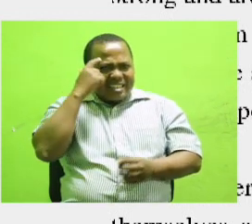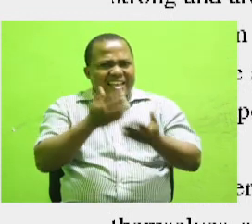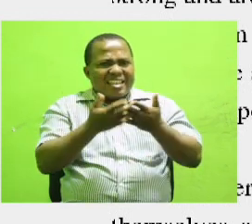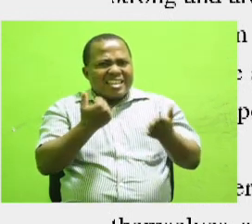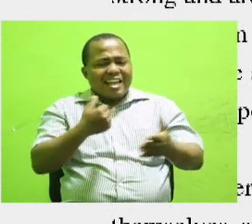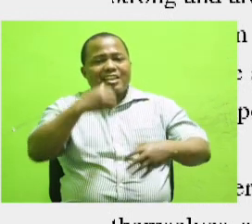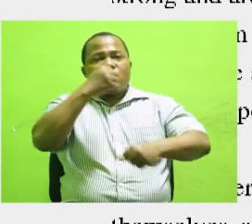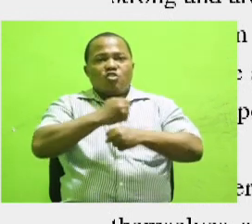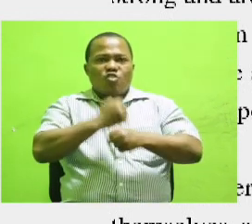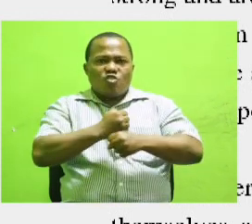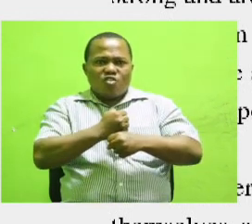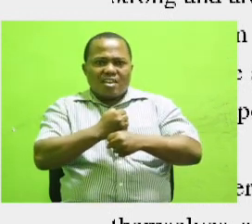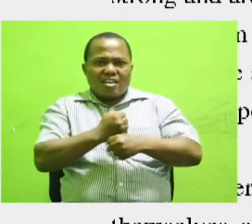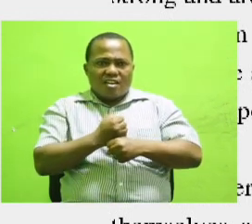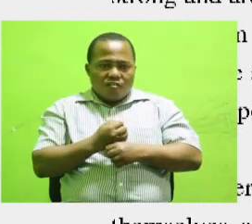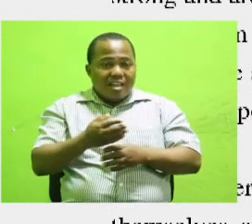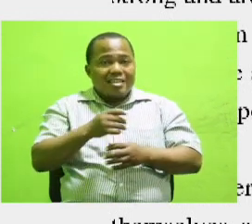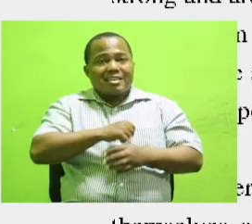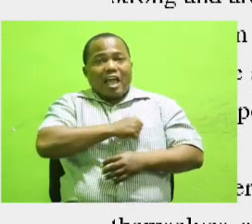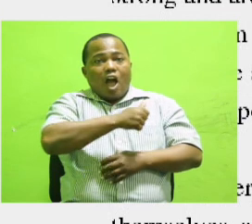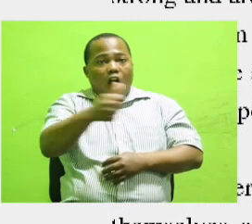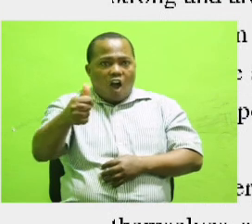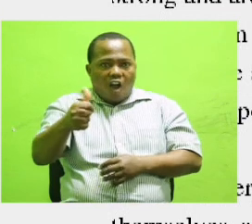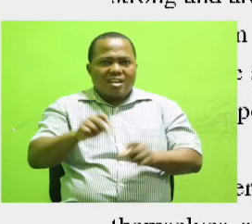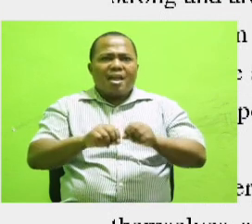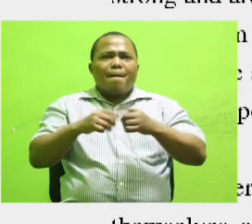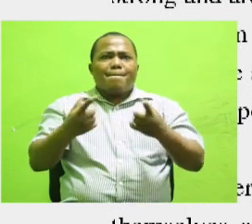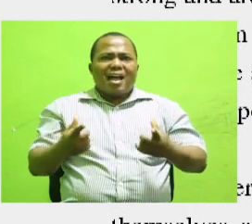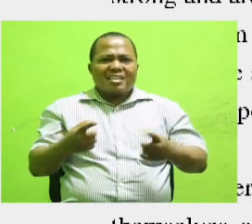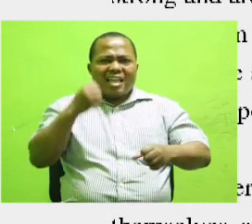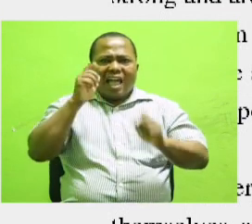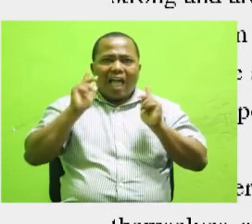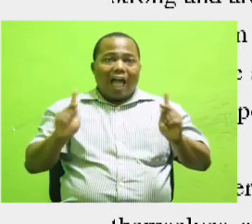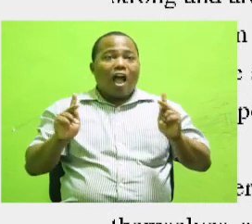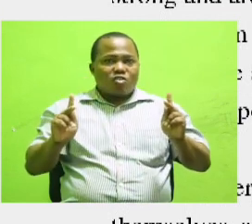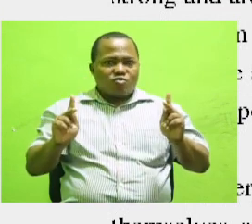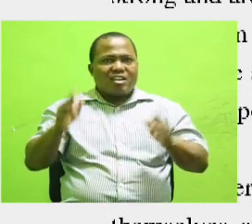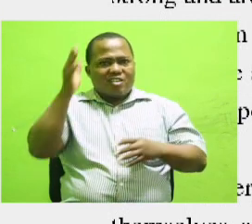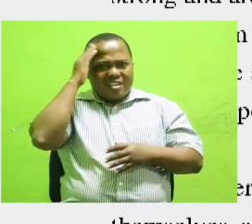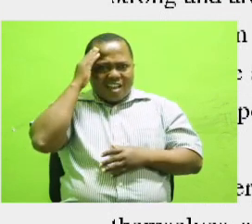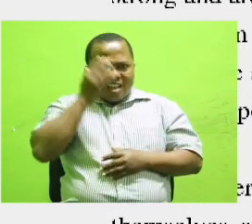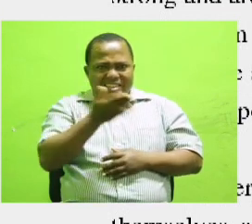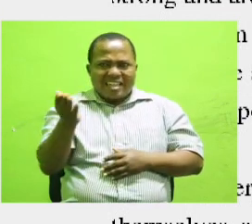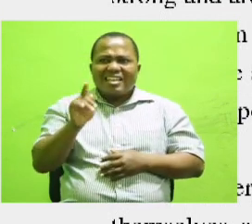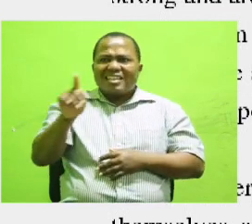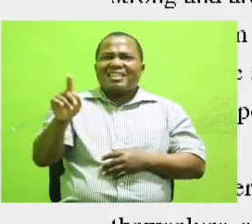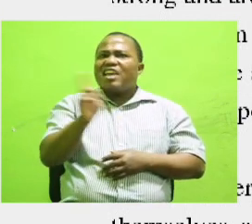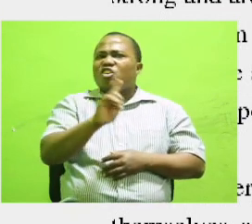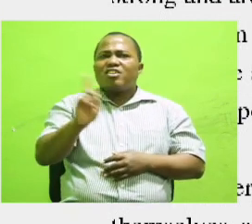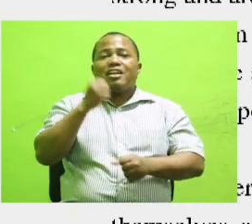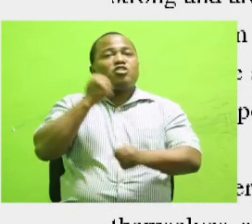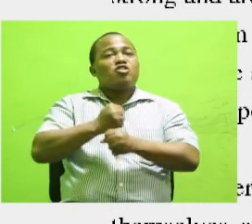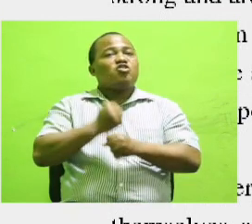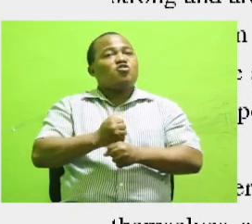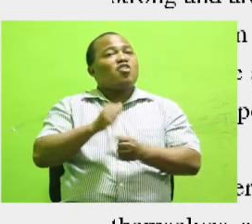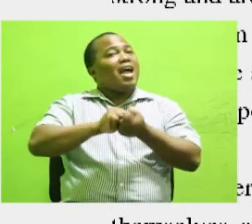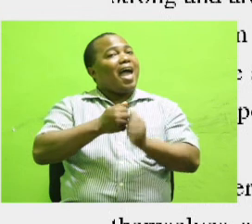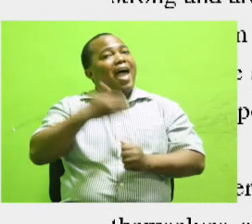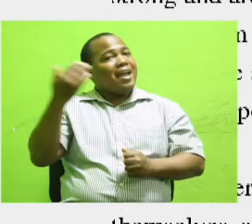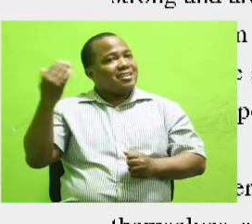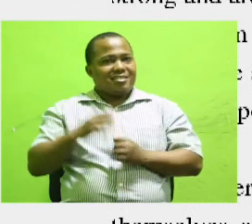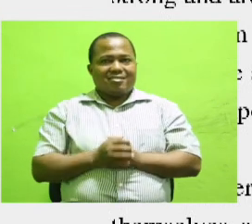you're doing it for their own good, but you're actually giving them the notion that they cannot do anything. And this